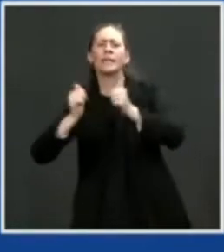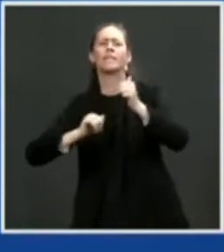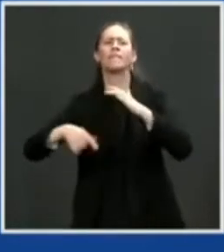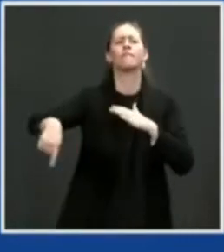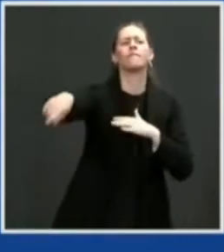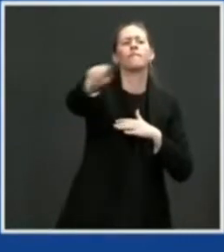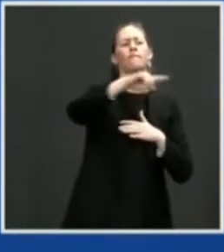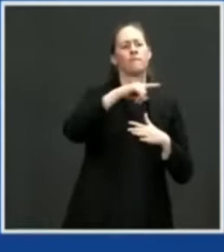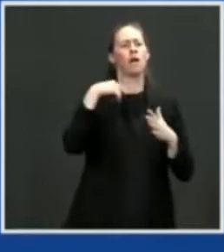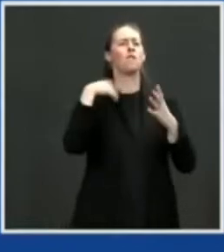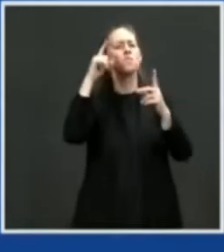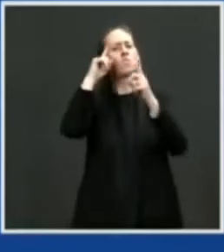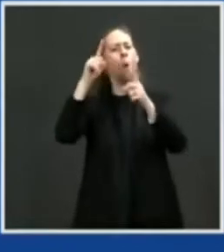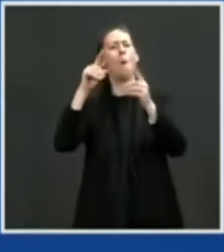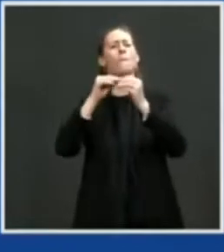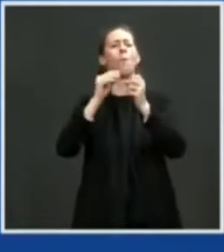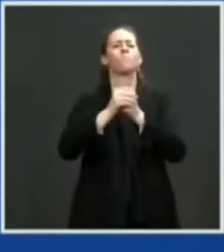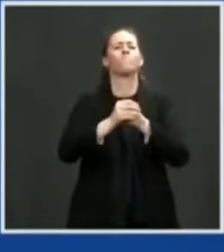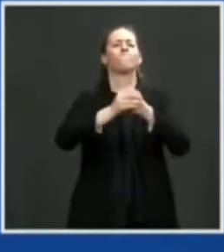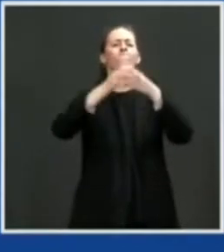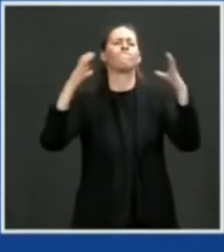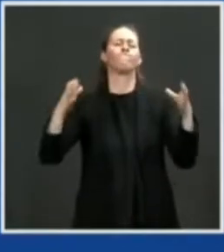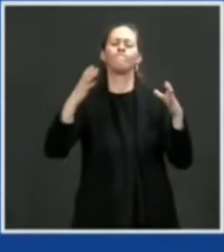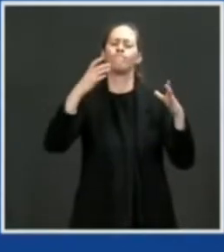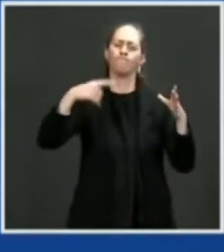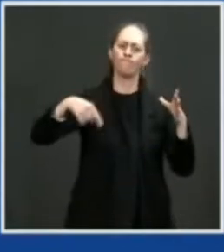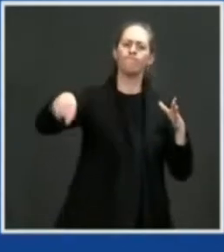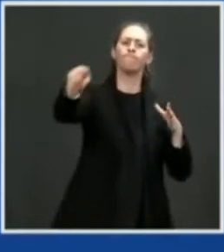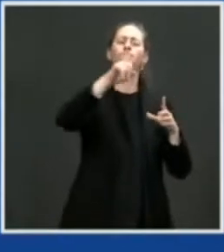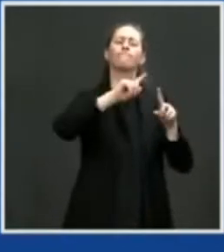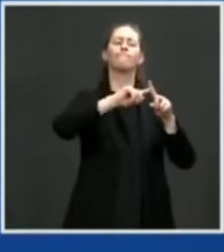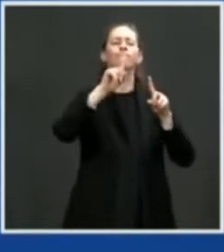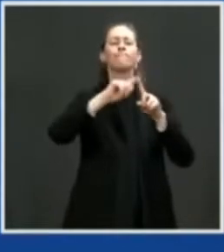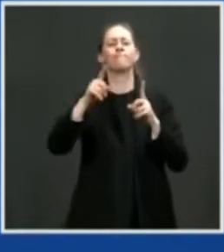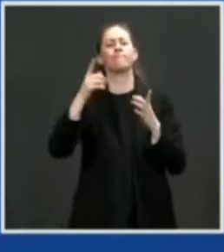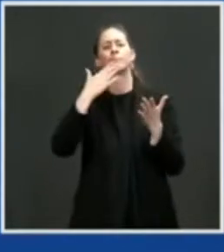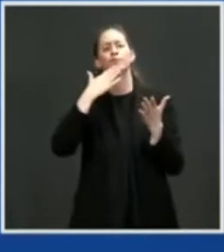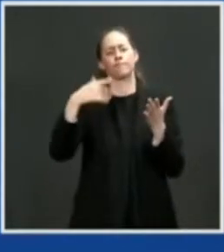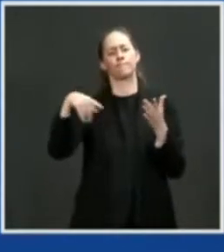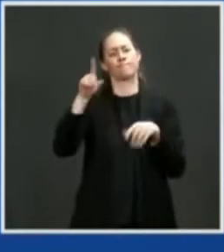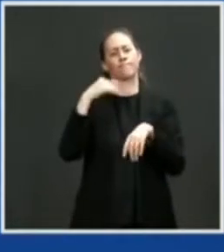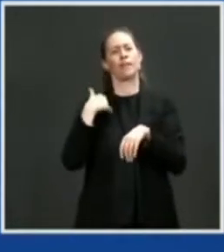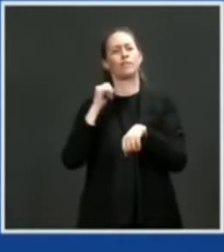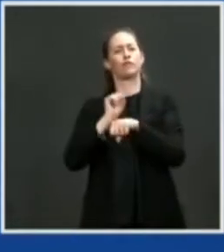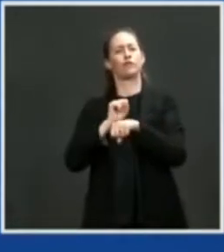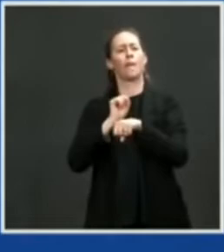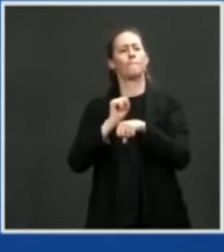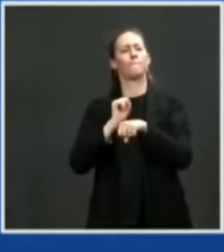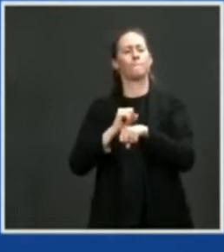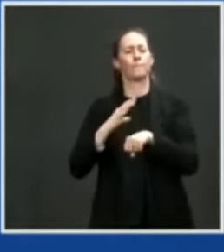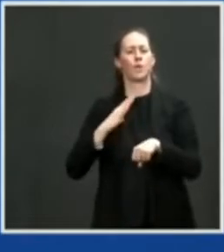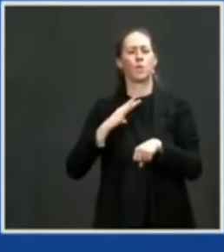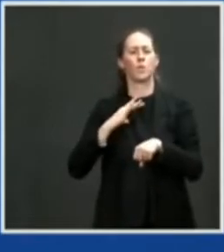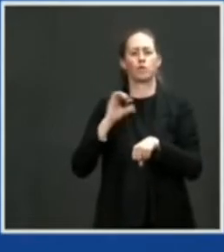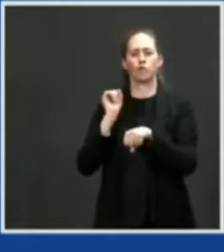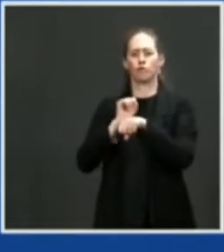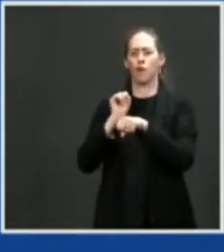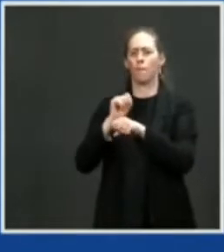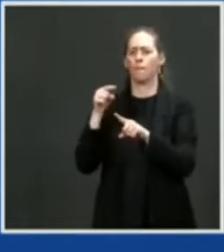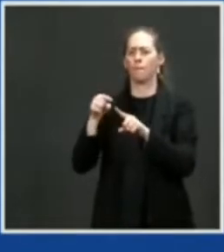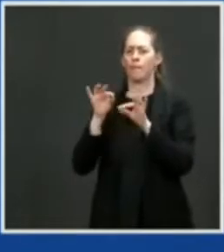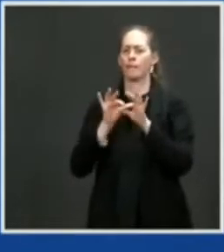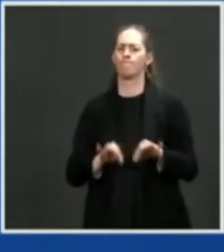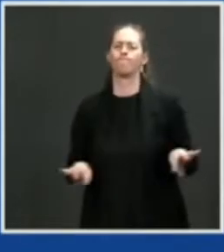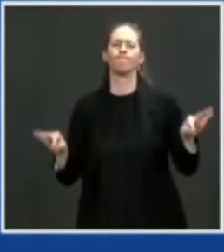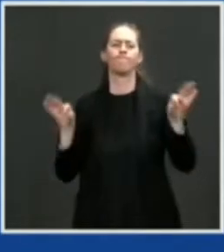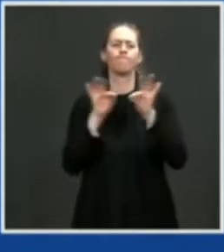numbers of really good paying jobs. Good paying Really job. good paying jobs. You know, I've had work